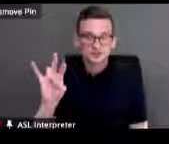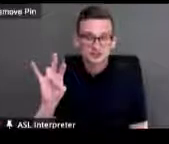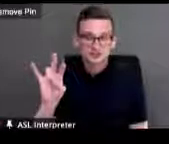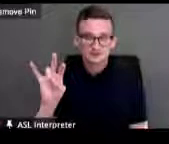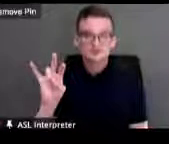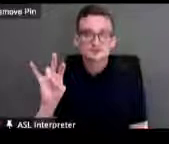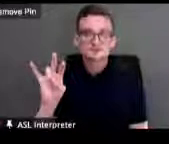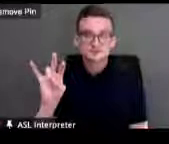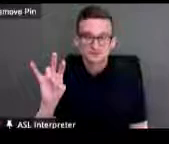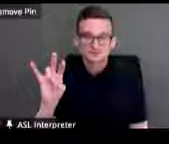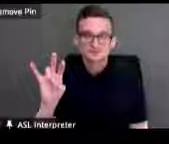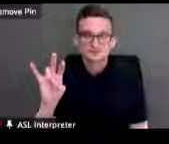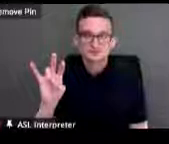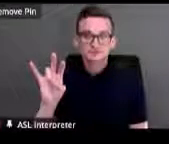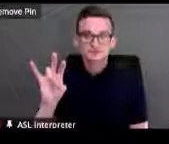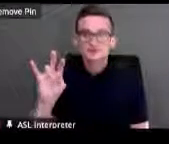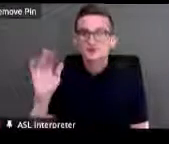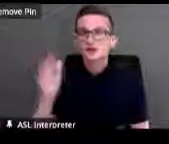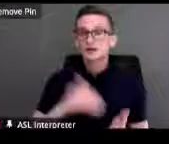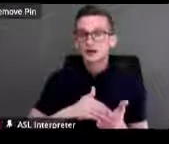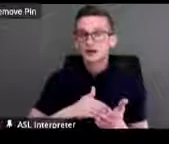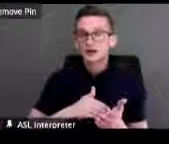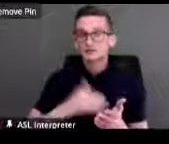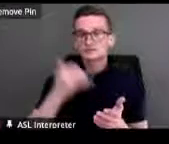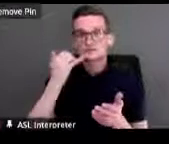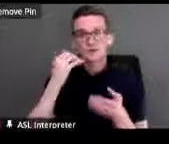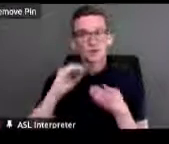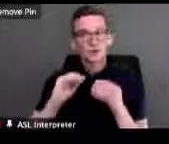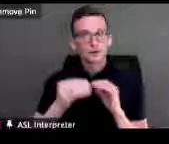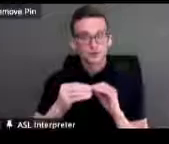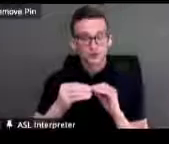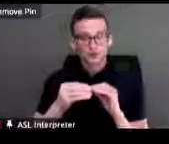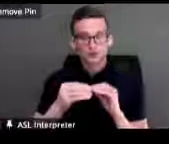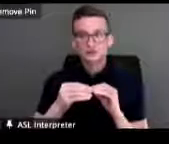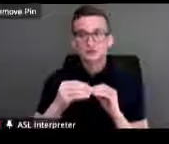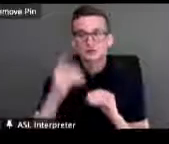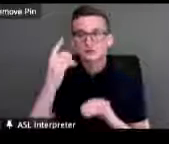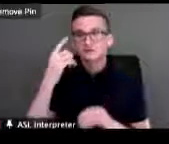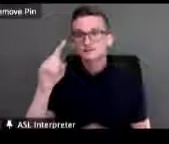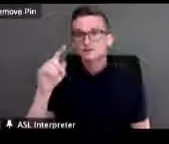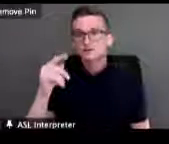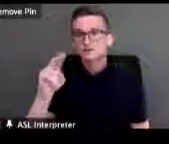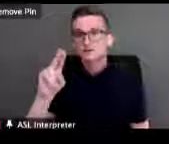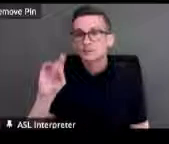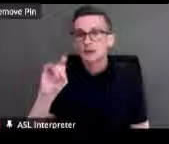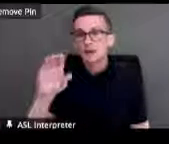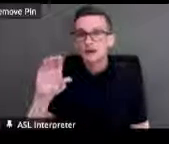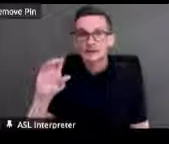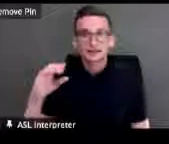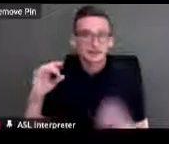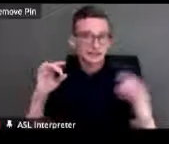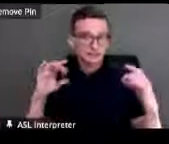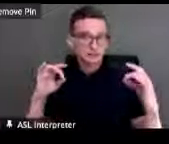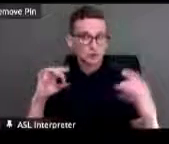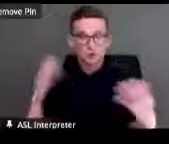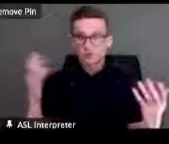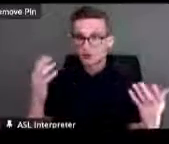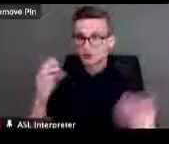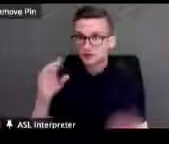877-853-5247. Again, the number to provide public input is